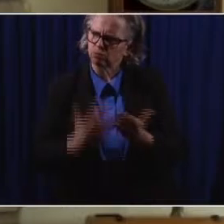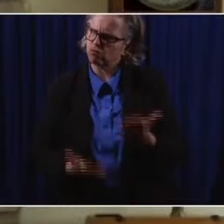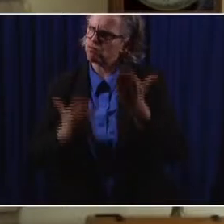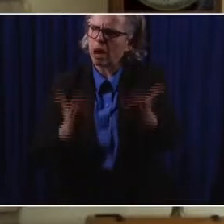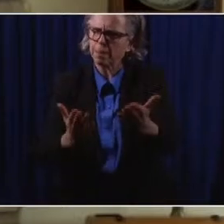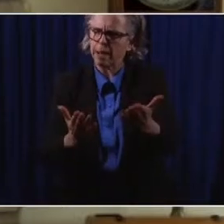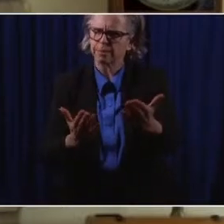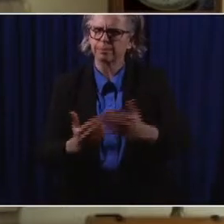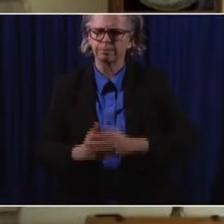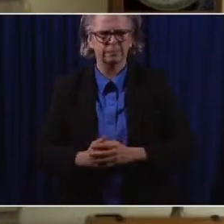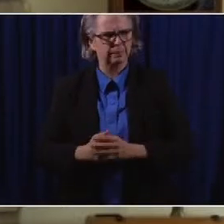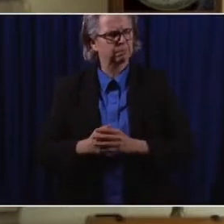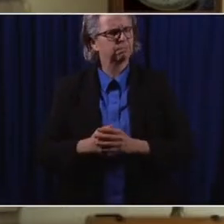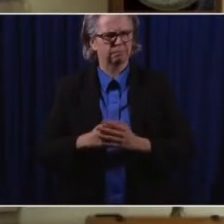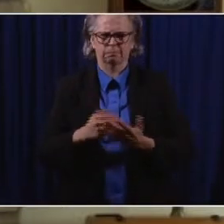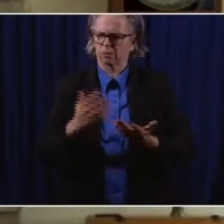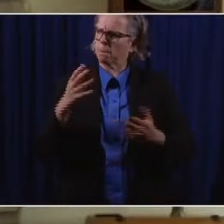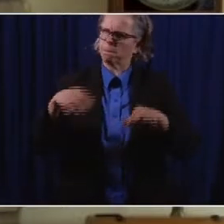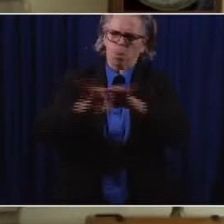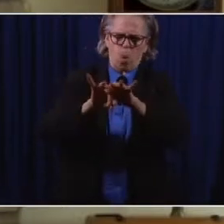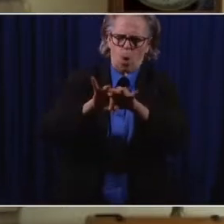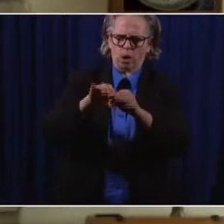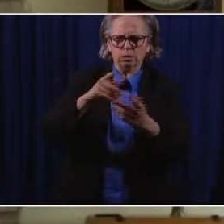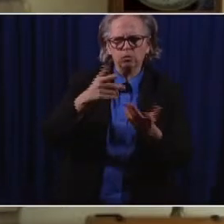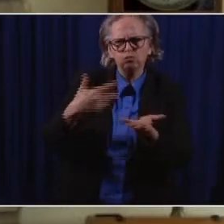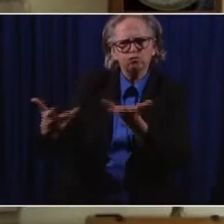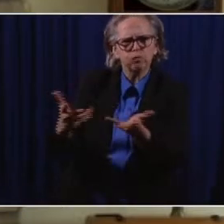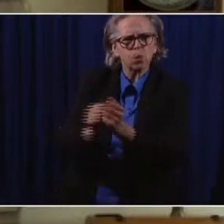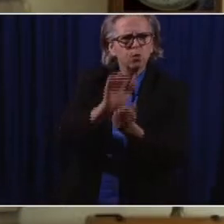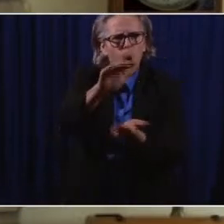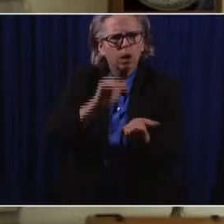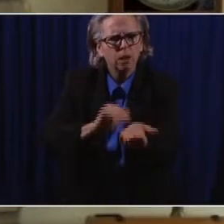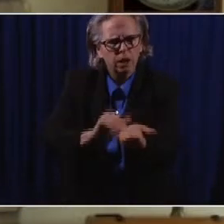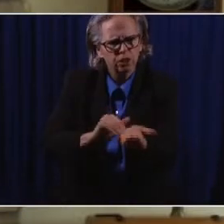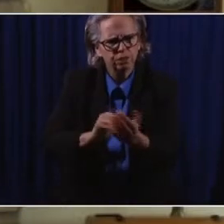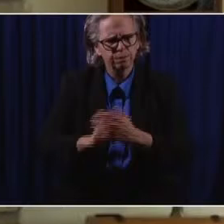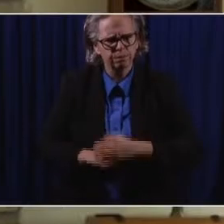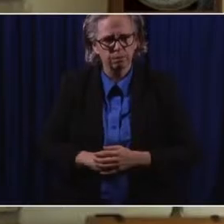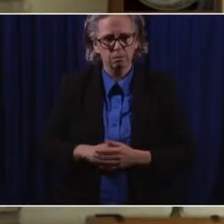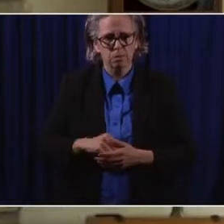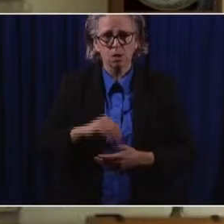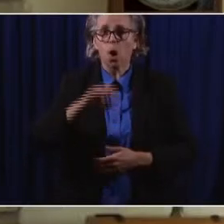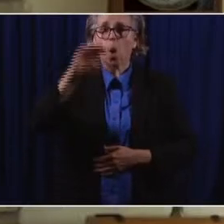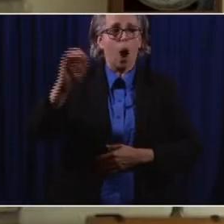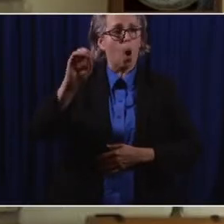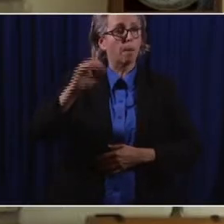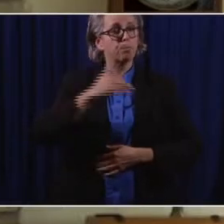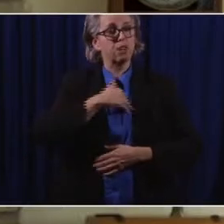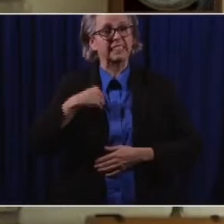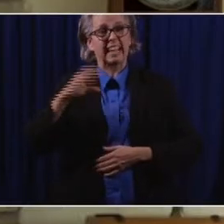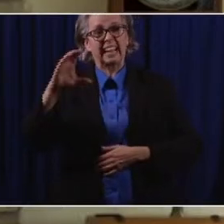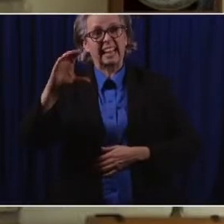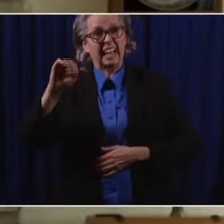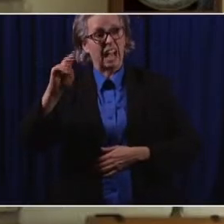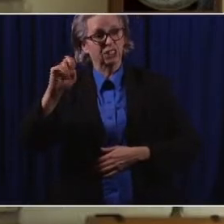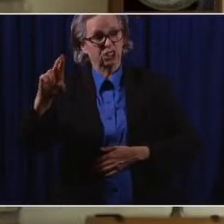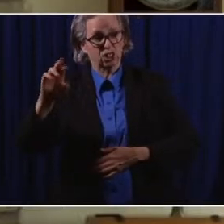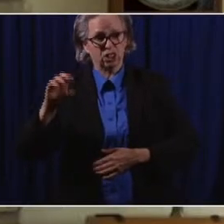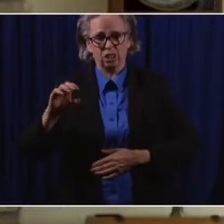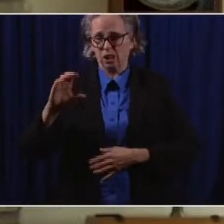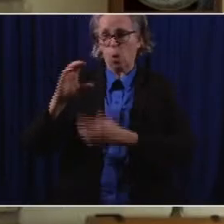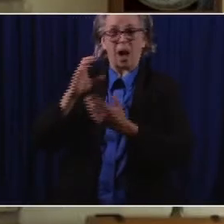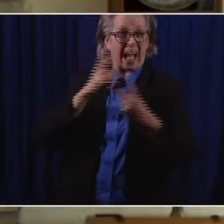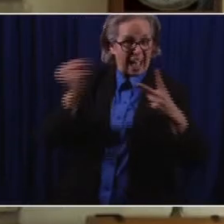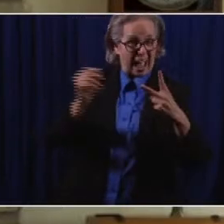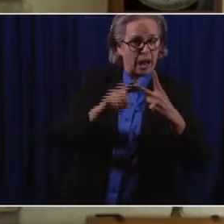doctor. Ohio's Breast and Cervical Cancer Project assists women in finding screening providers and other resources